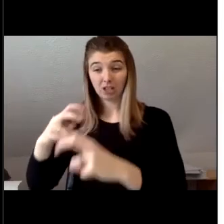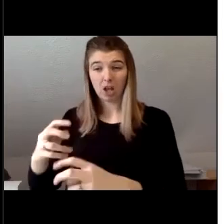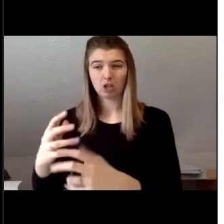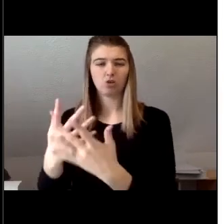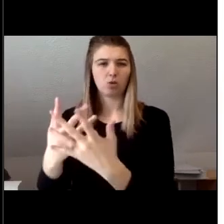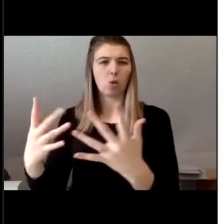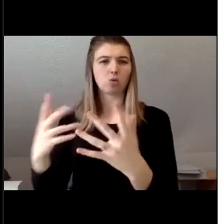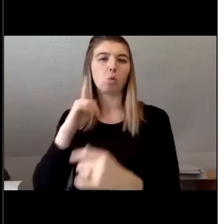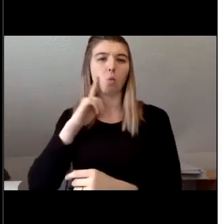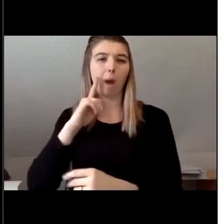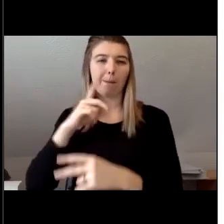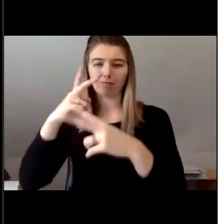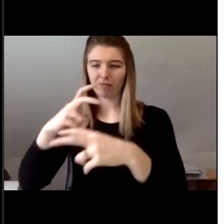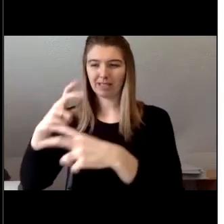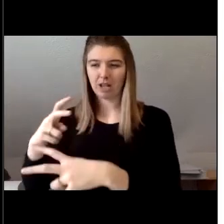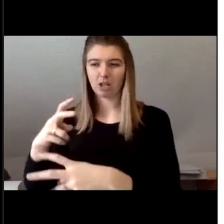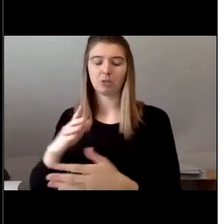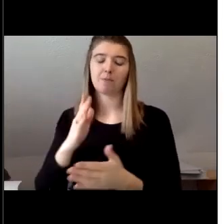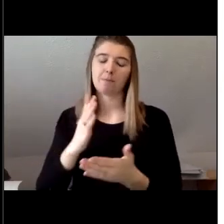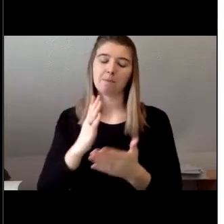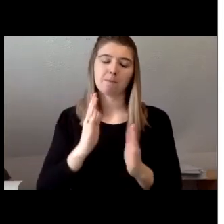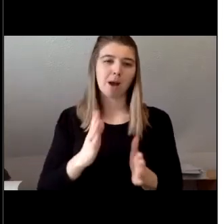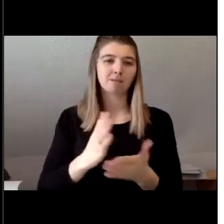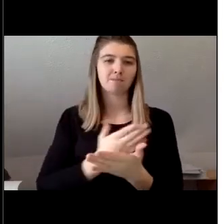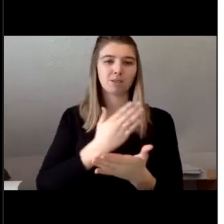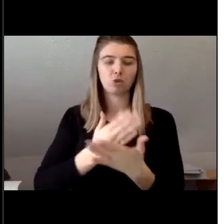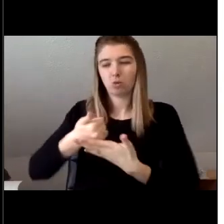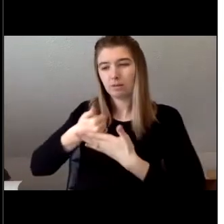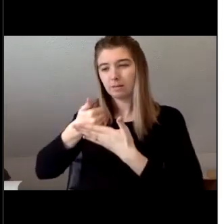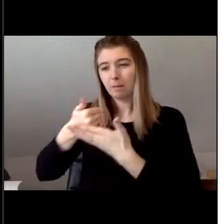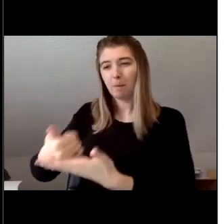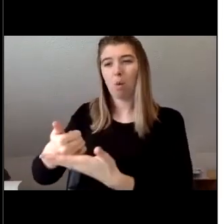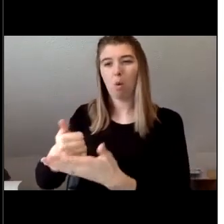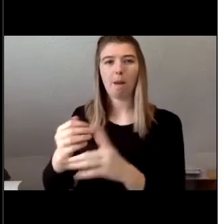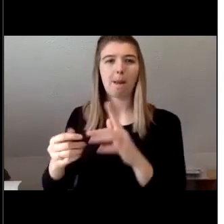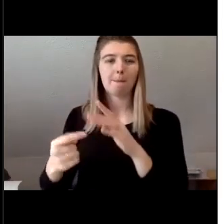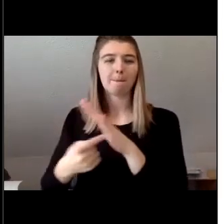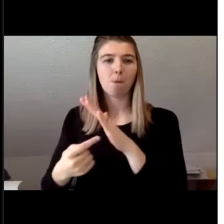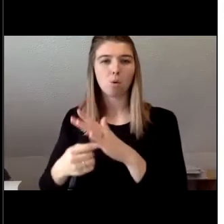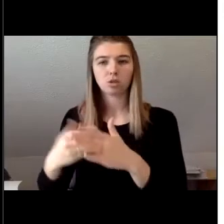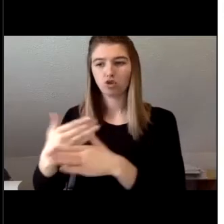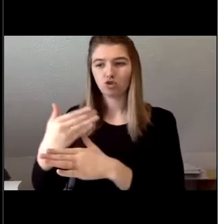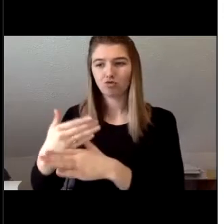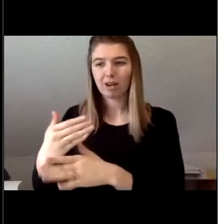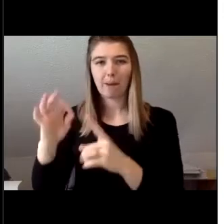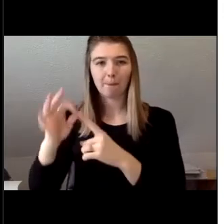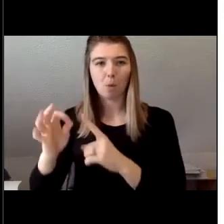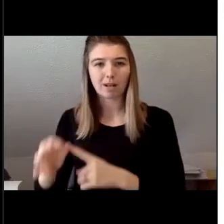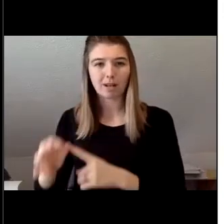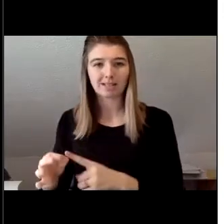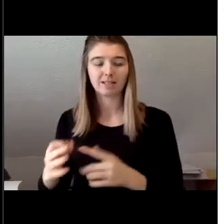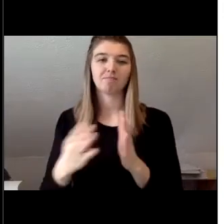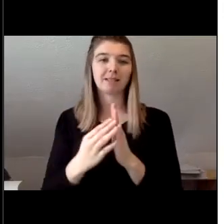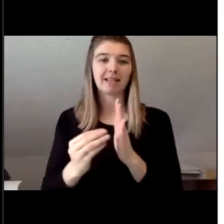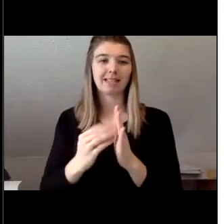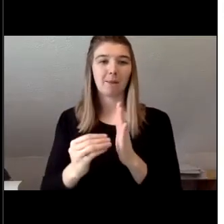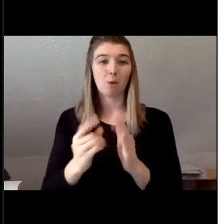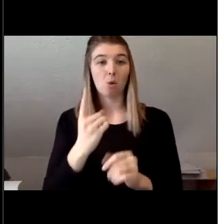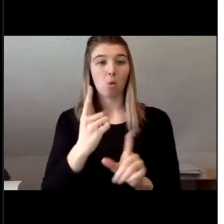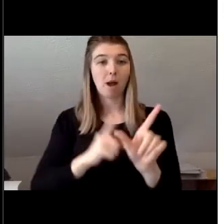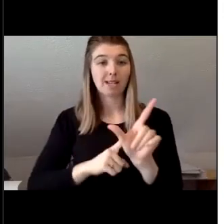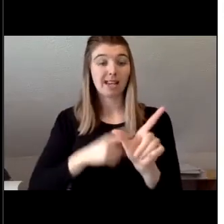points in their lives and careers. As a funding agency, we provide 1 year of paid parental leave for students supported